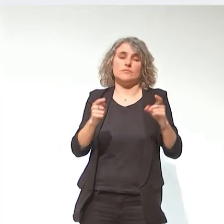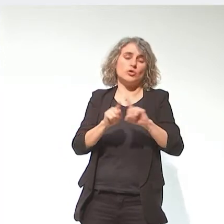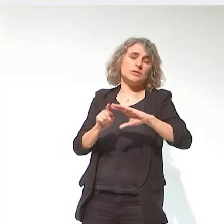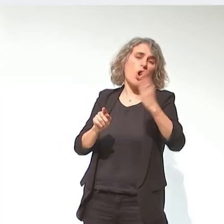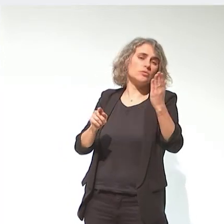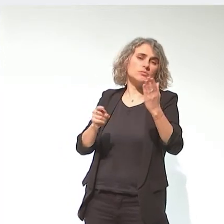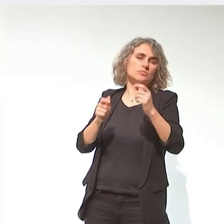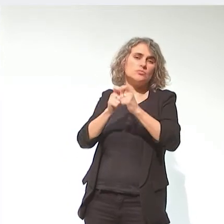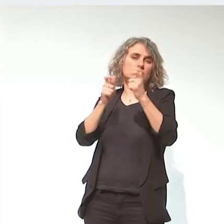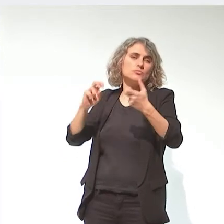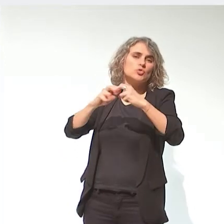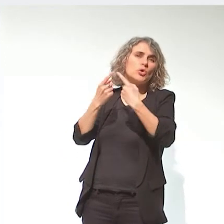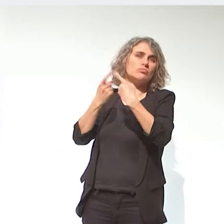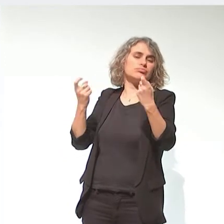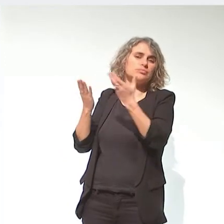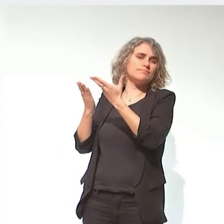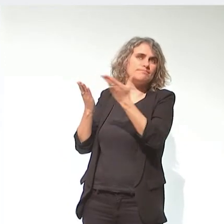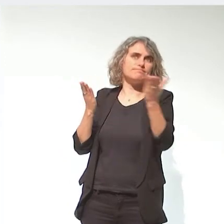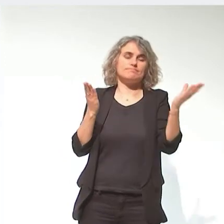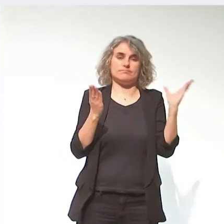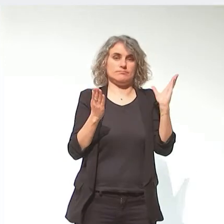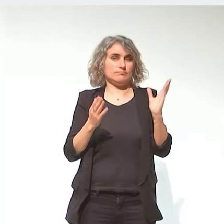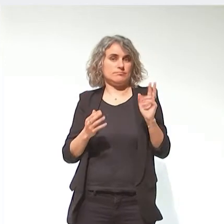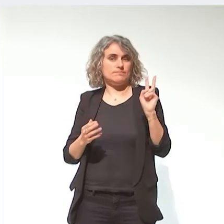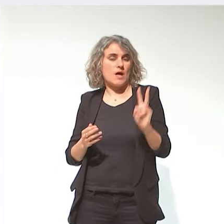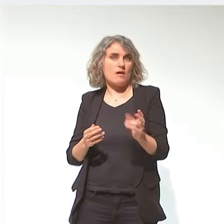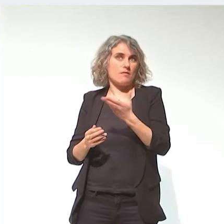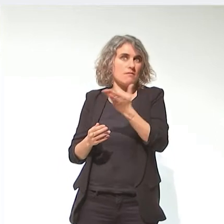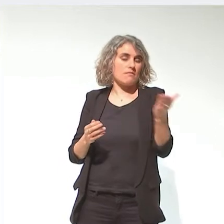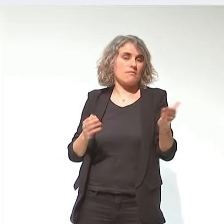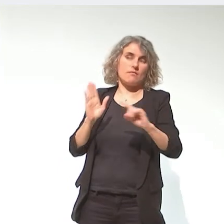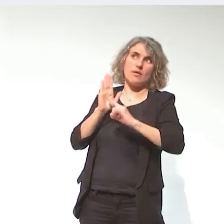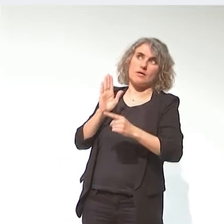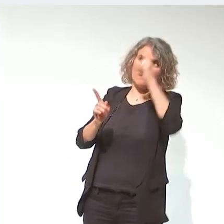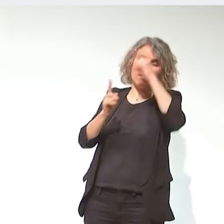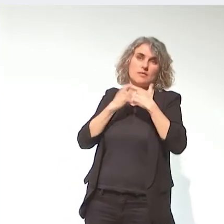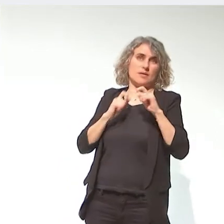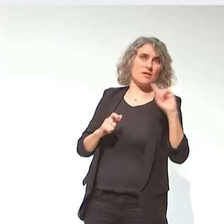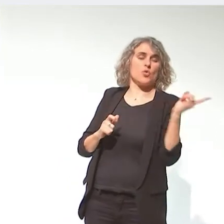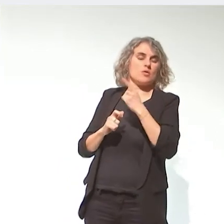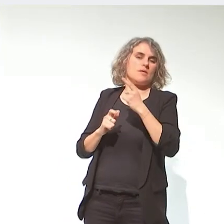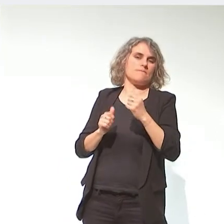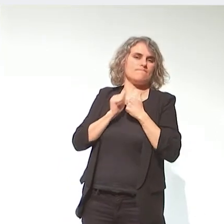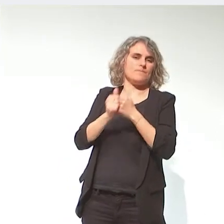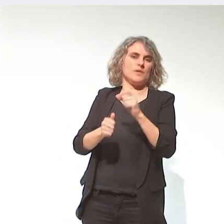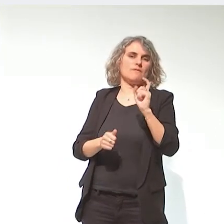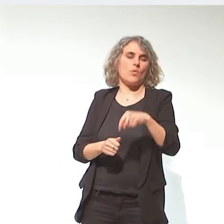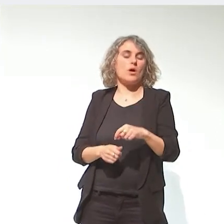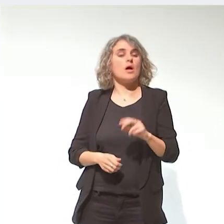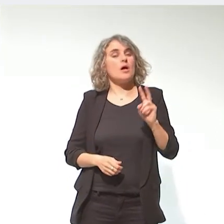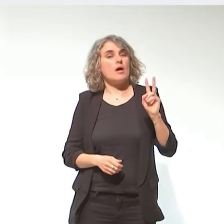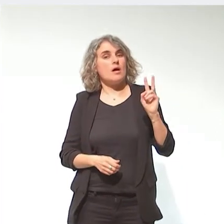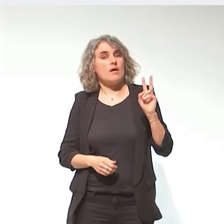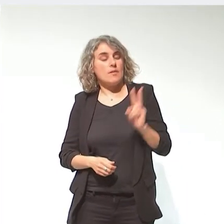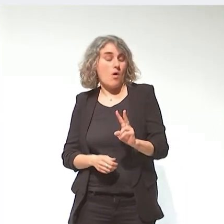accessibility directive. And of course, it's quite interesting and challenging exercise for everyone is universal design